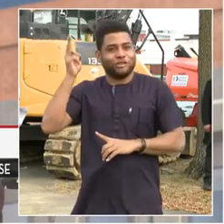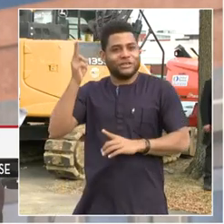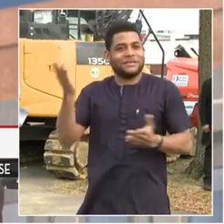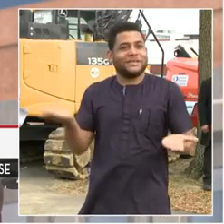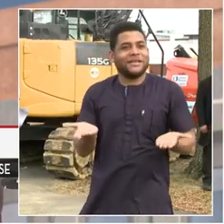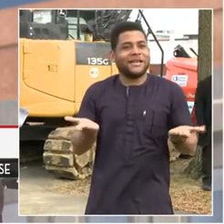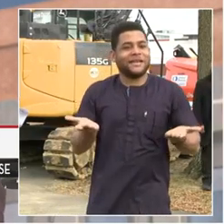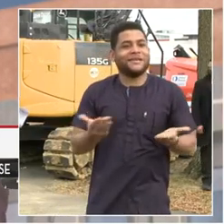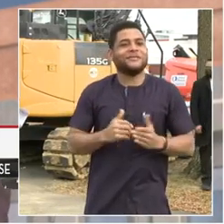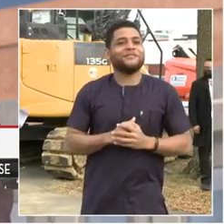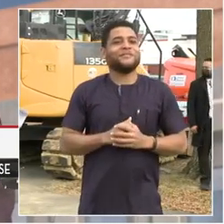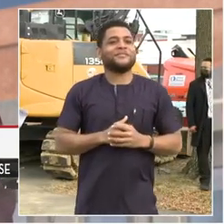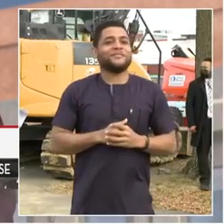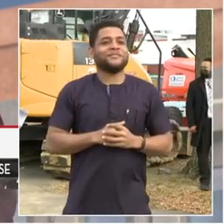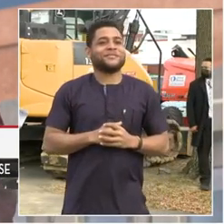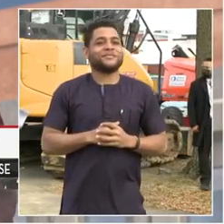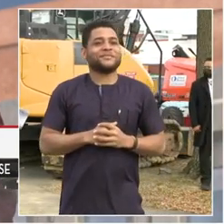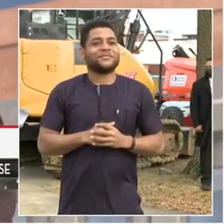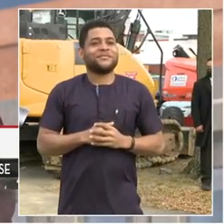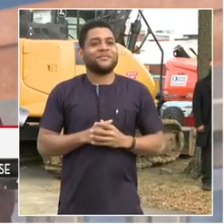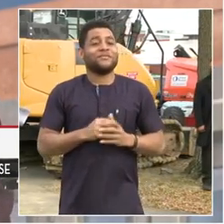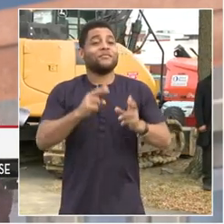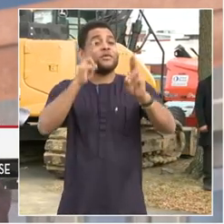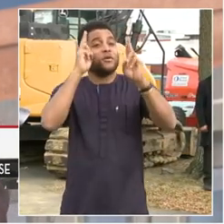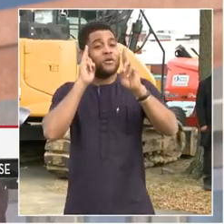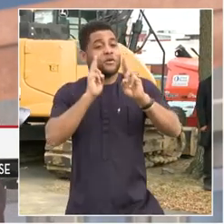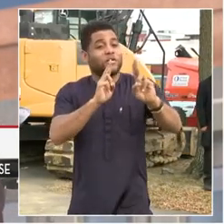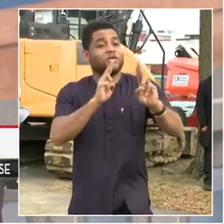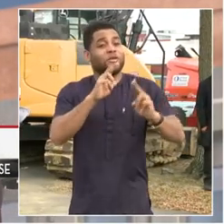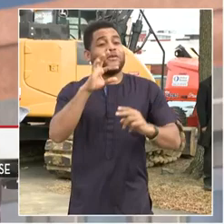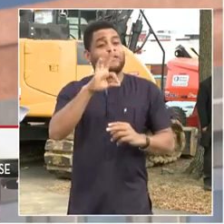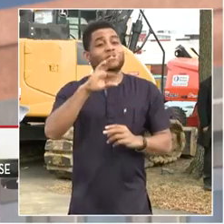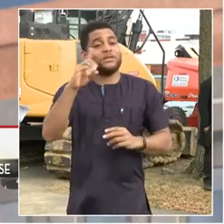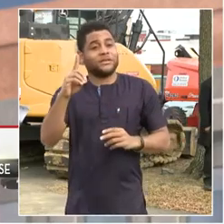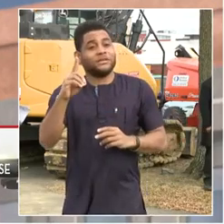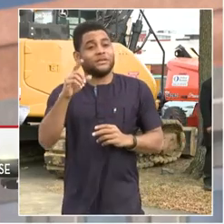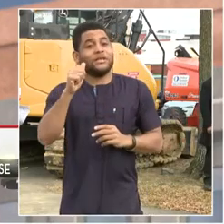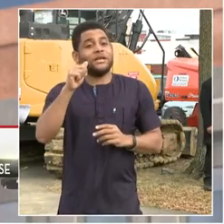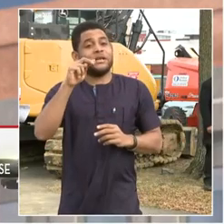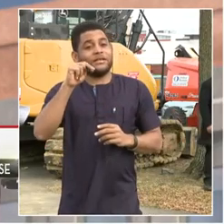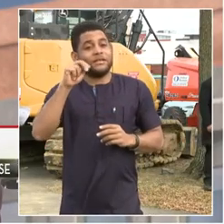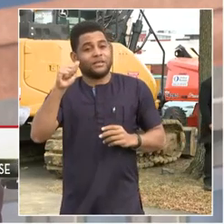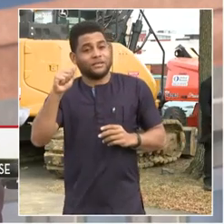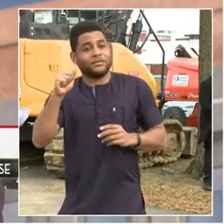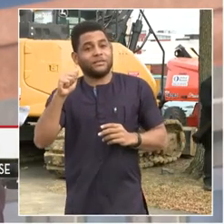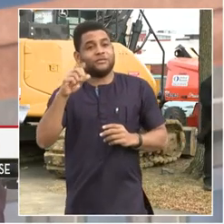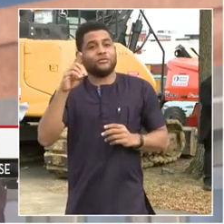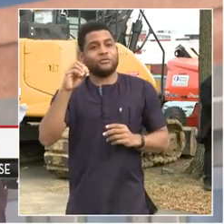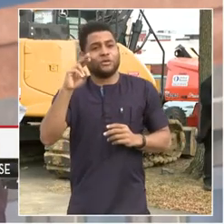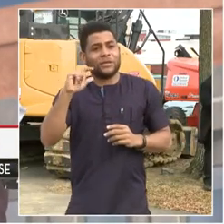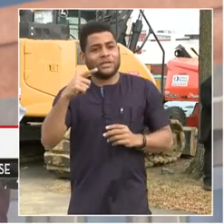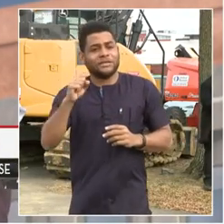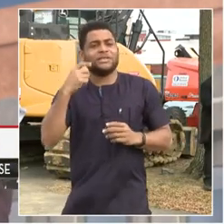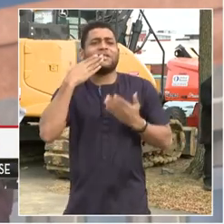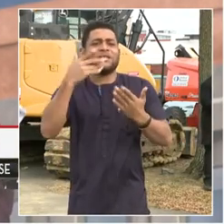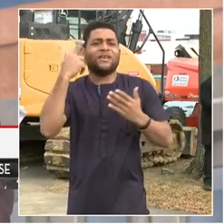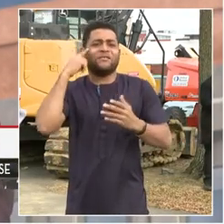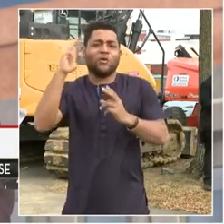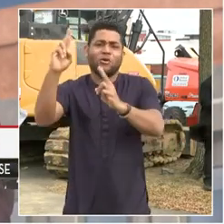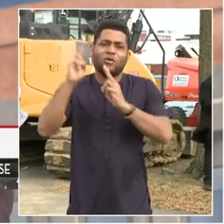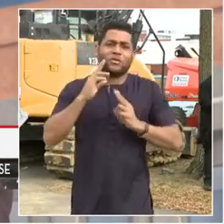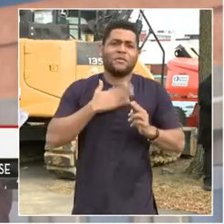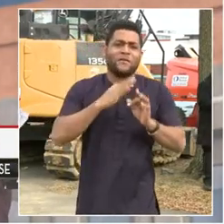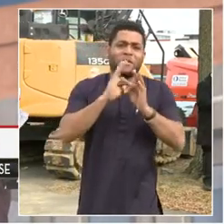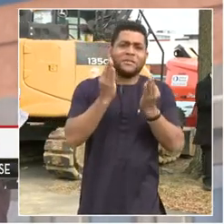Douglass, I thank everyone who had a hand in making this a reality and for honoring my family by naming this